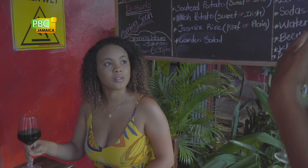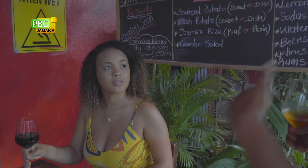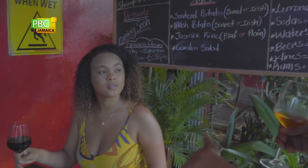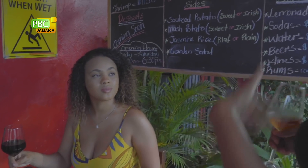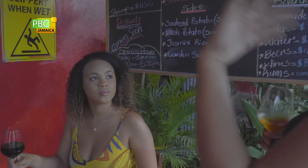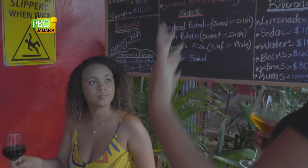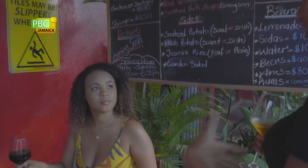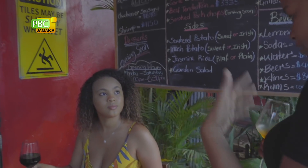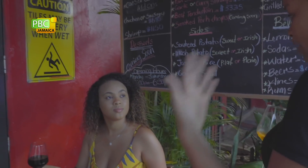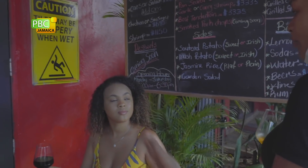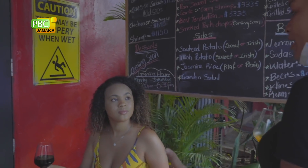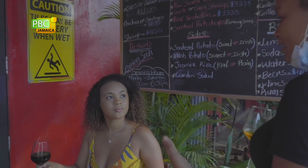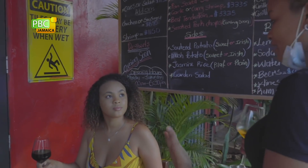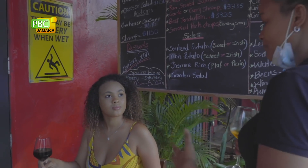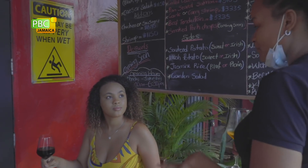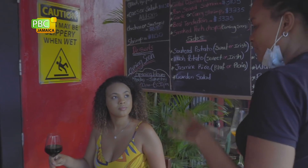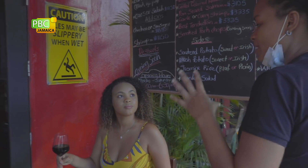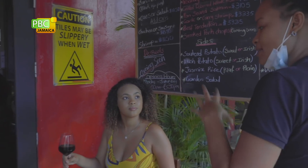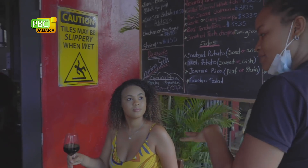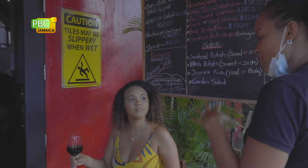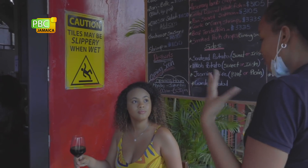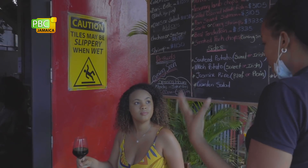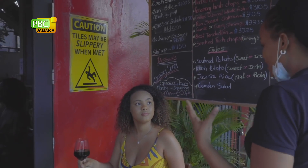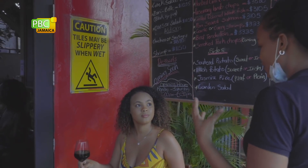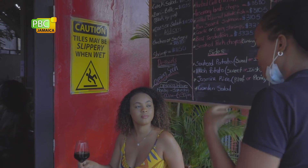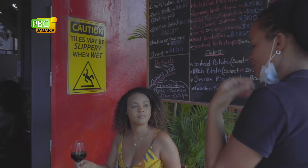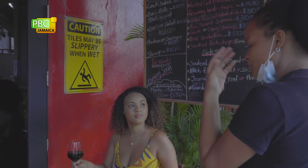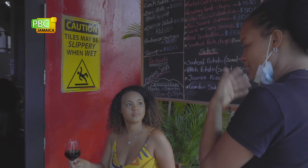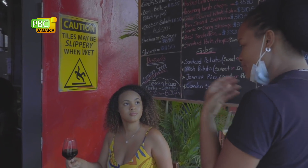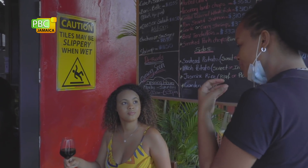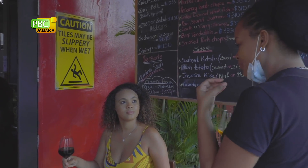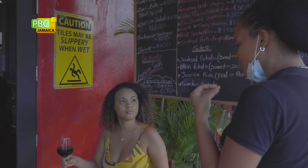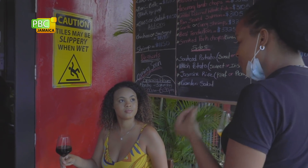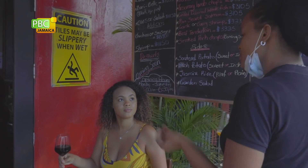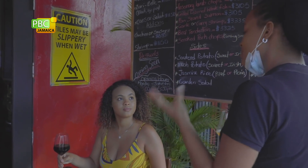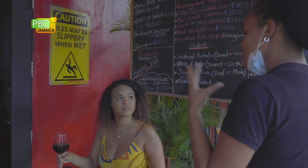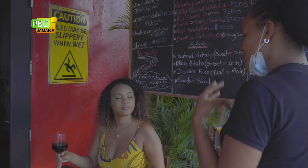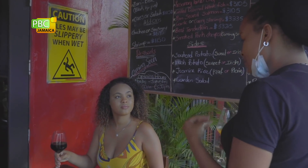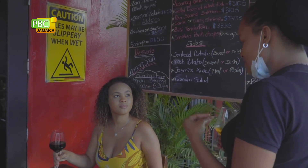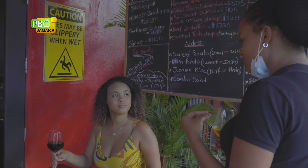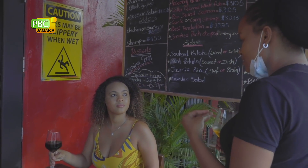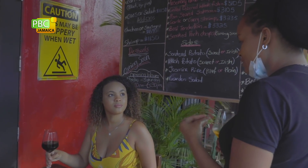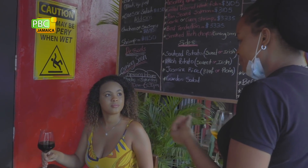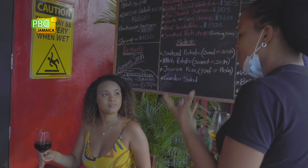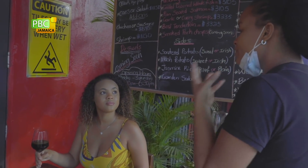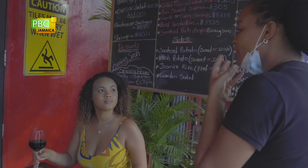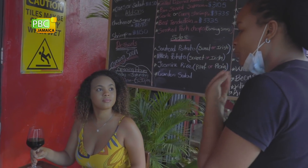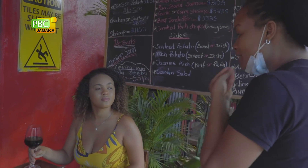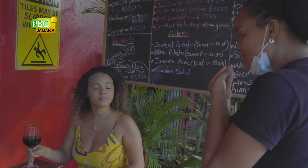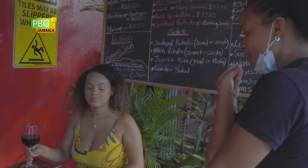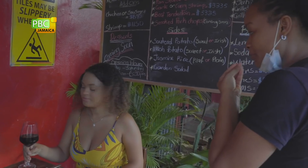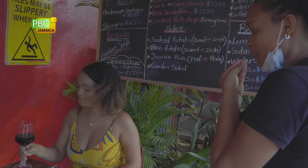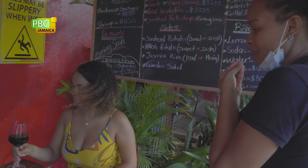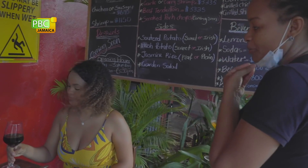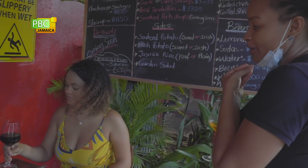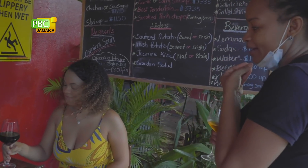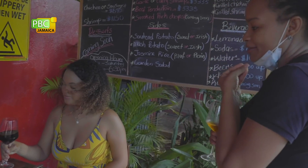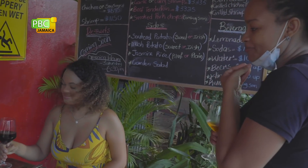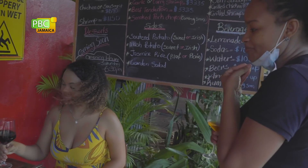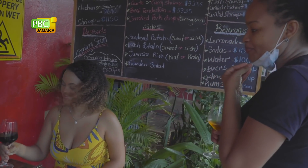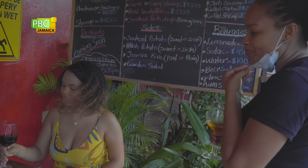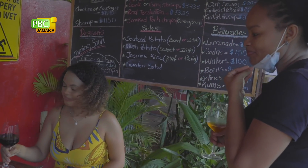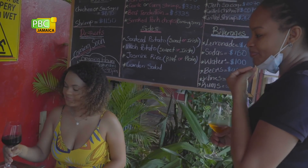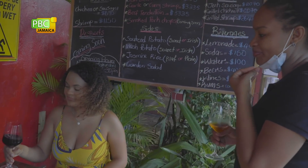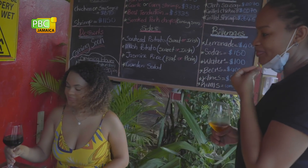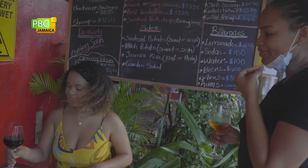as a wine shop, we're always about wine. We teach people how to hold a wine glass, how to swirl a wine, how to taste